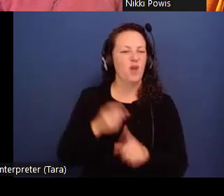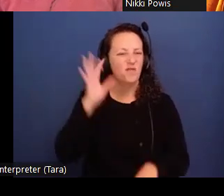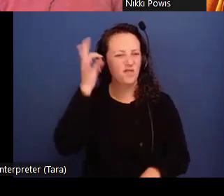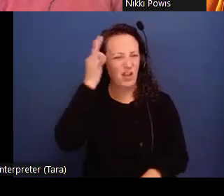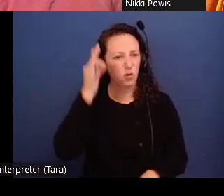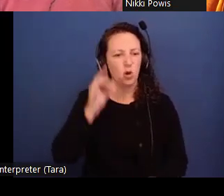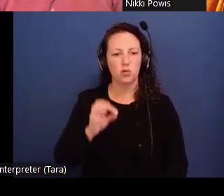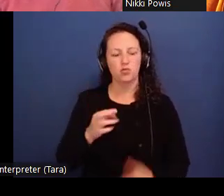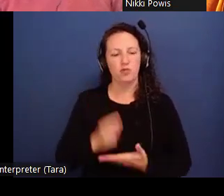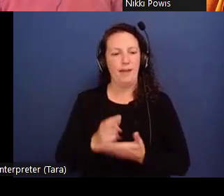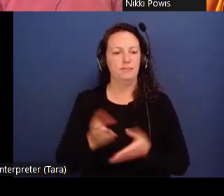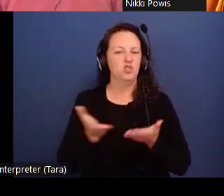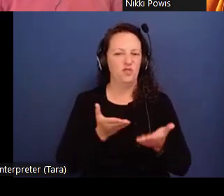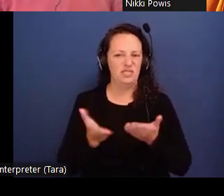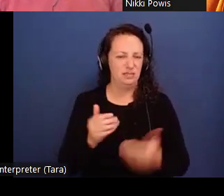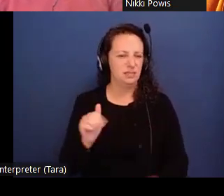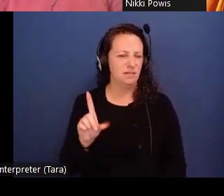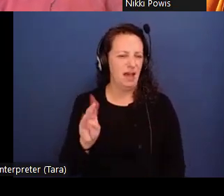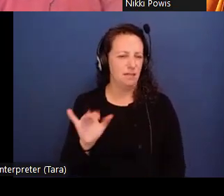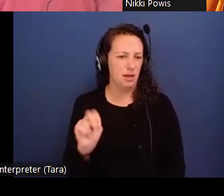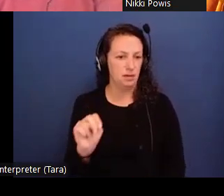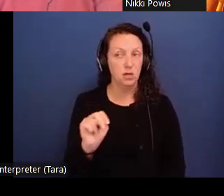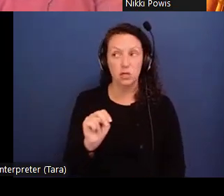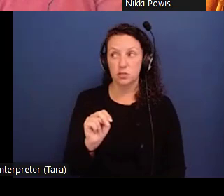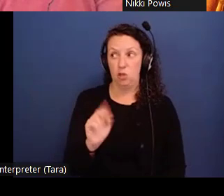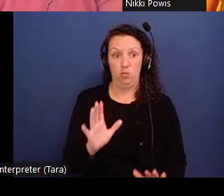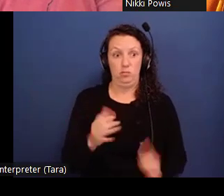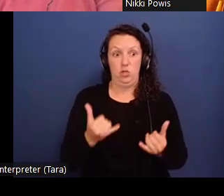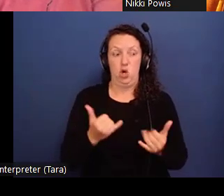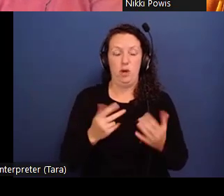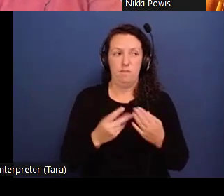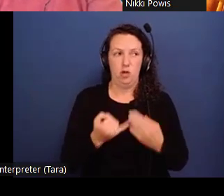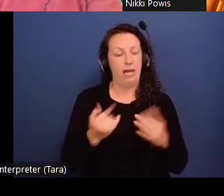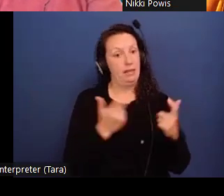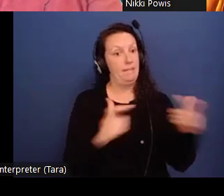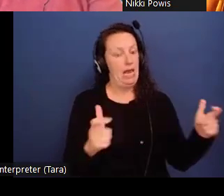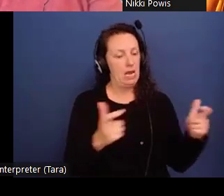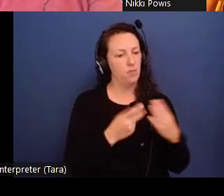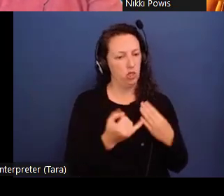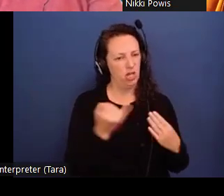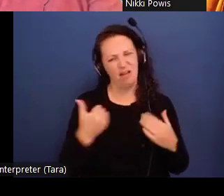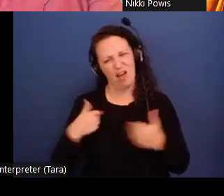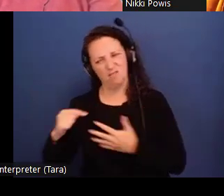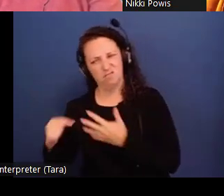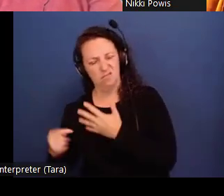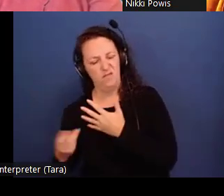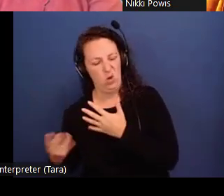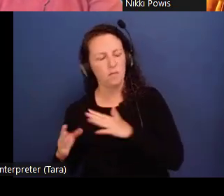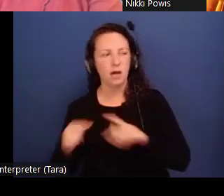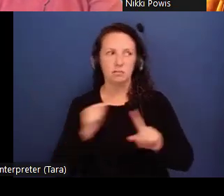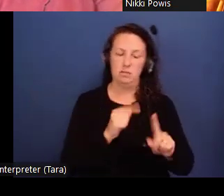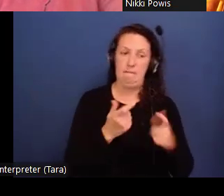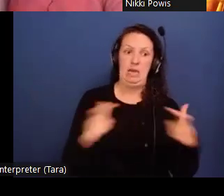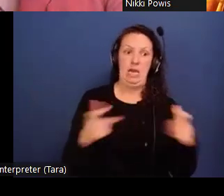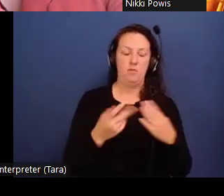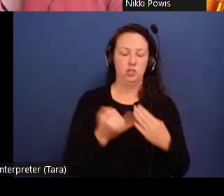current project, the biggest project that we have a couple of others, but is working with